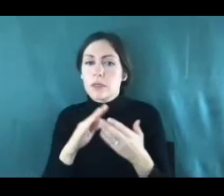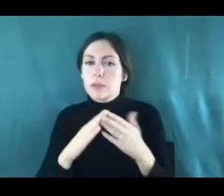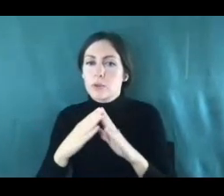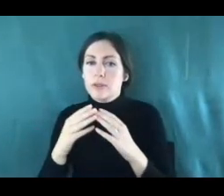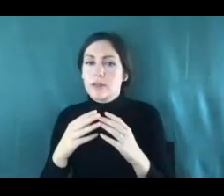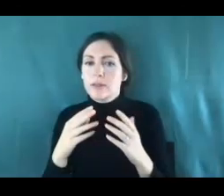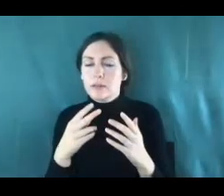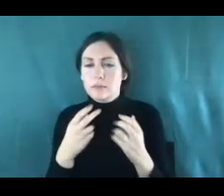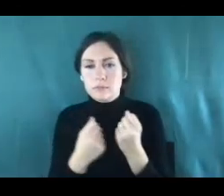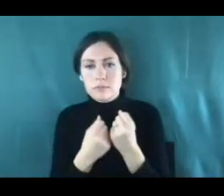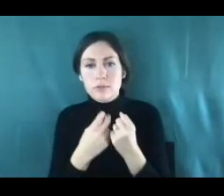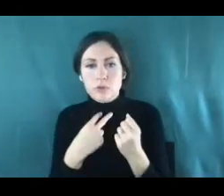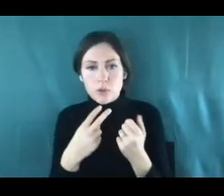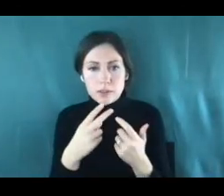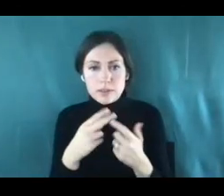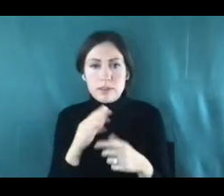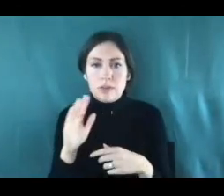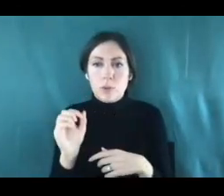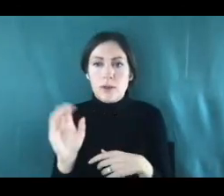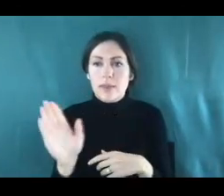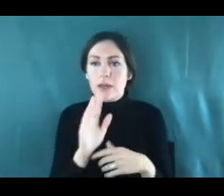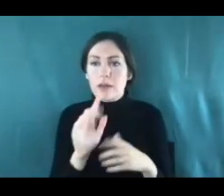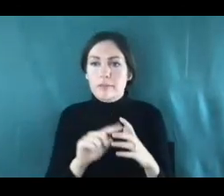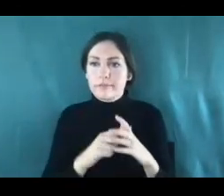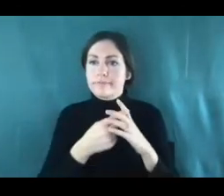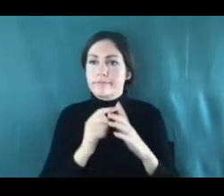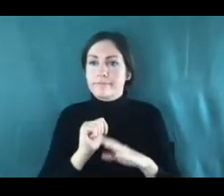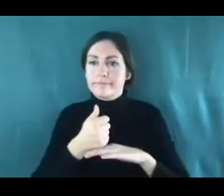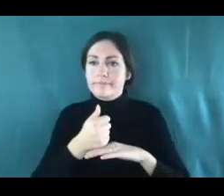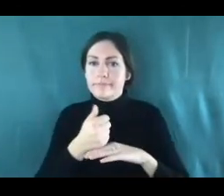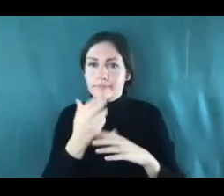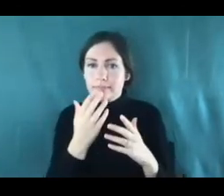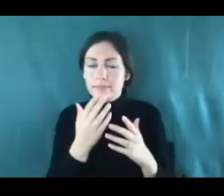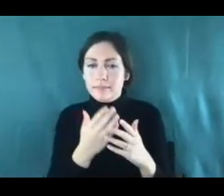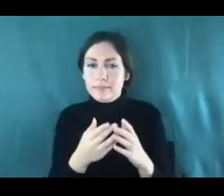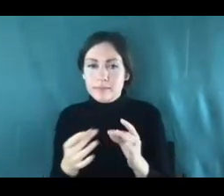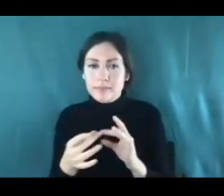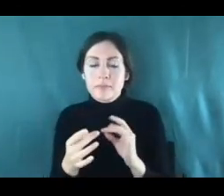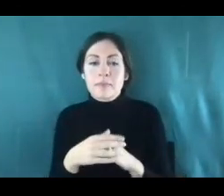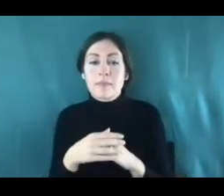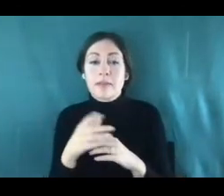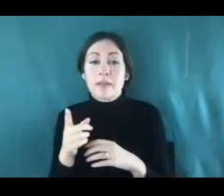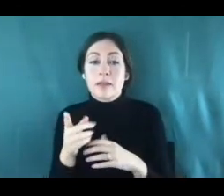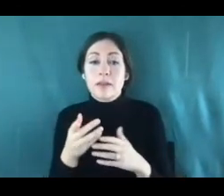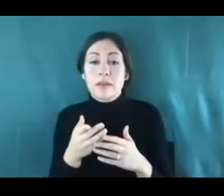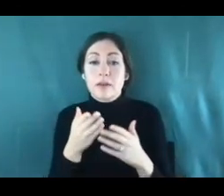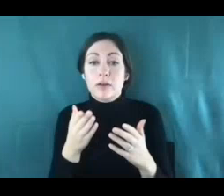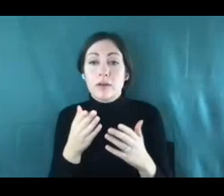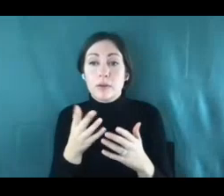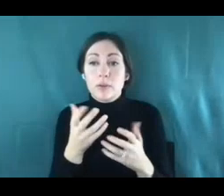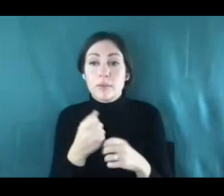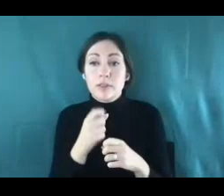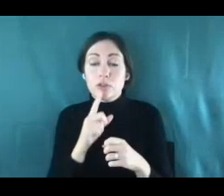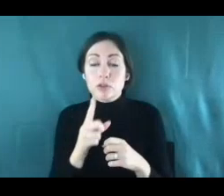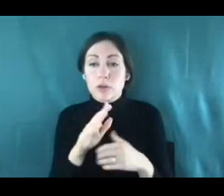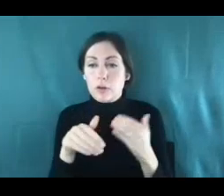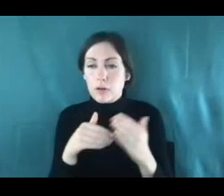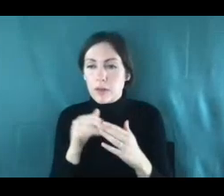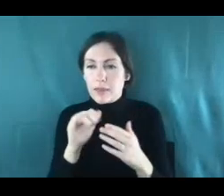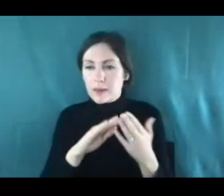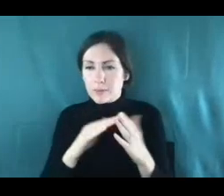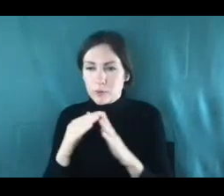support community-driven initiatives. Your expertise ensure that NOMHE's work remains responsive, grounded, and